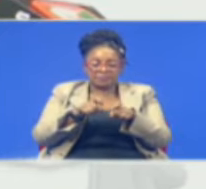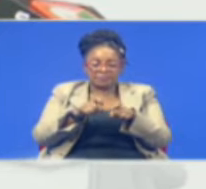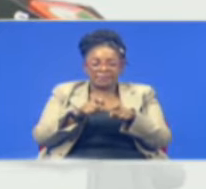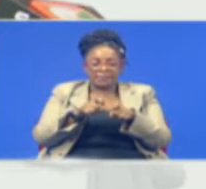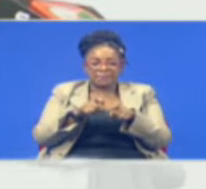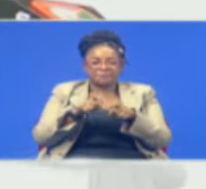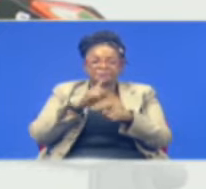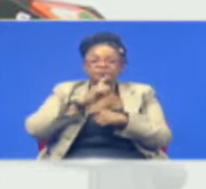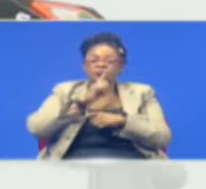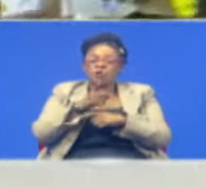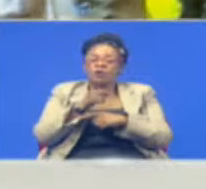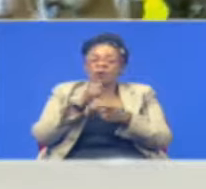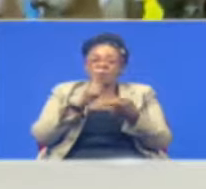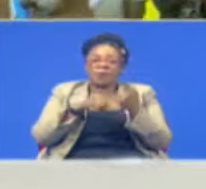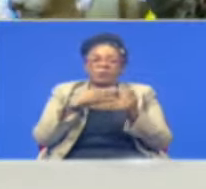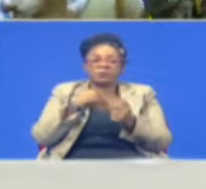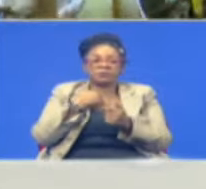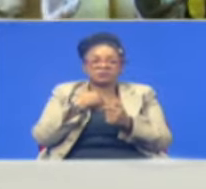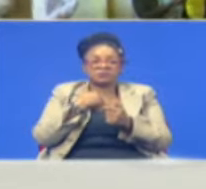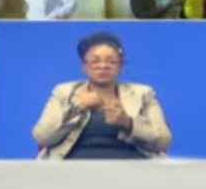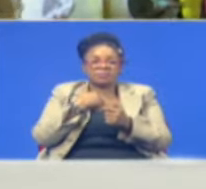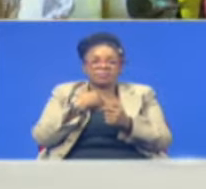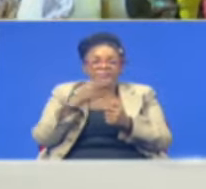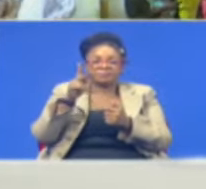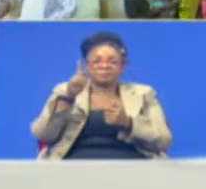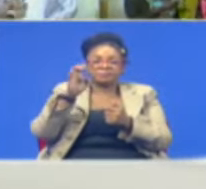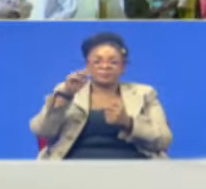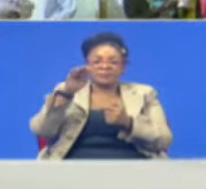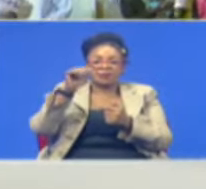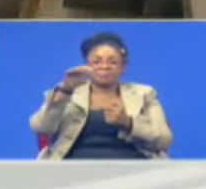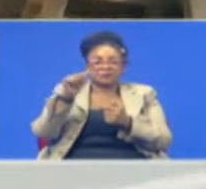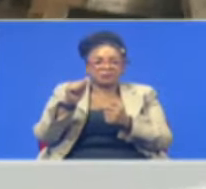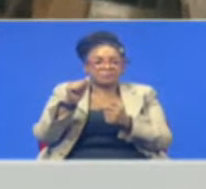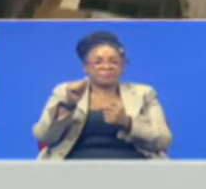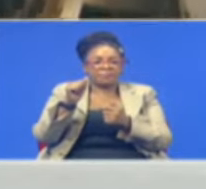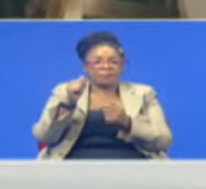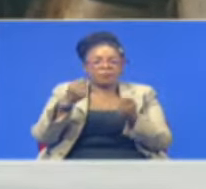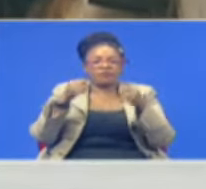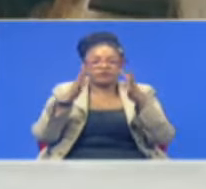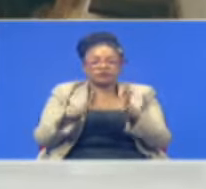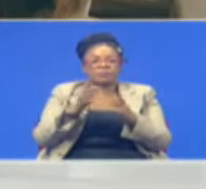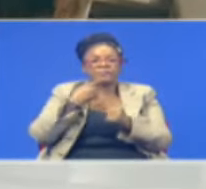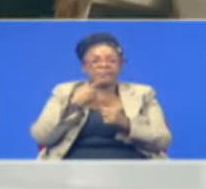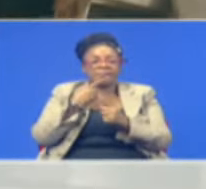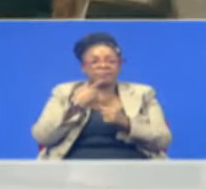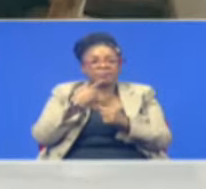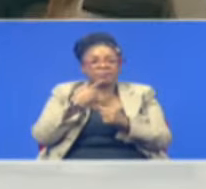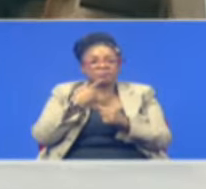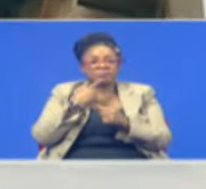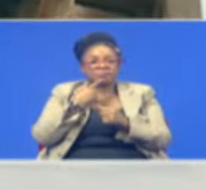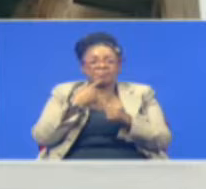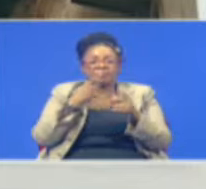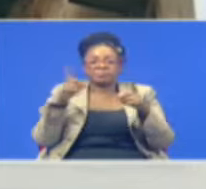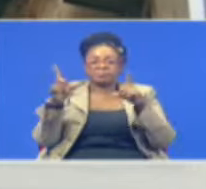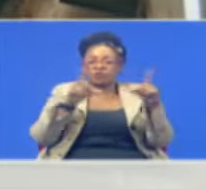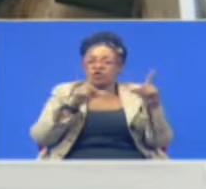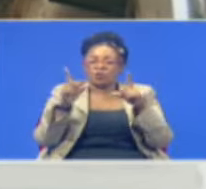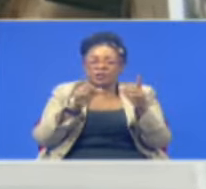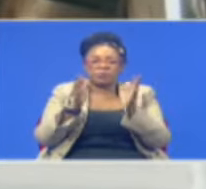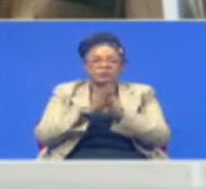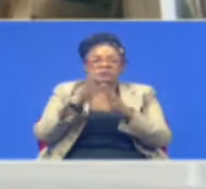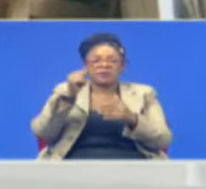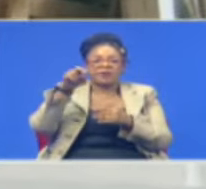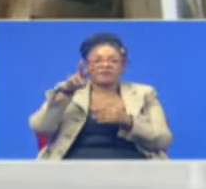order what they want. The Kenya Medical Supplies Authority, KEMSA, officials say that trucks carrying HIV drugs leave